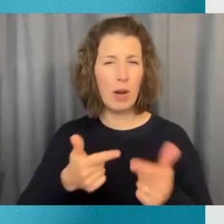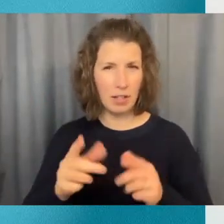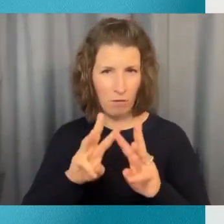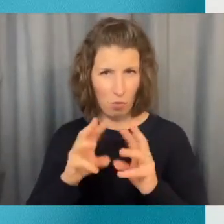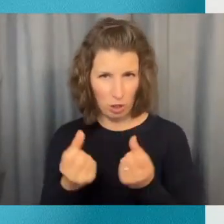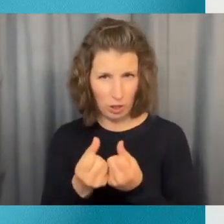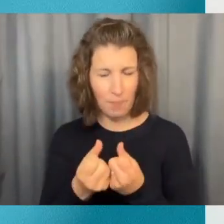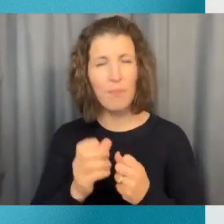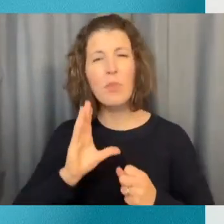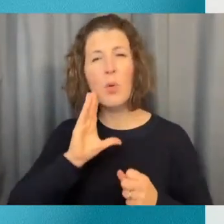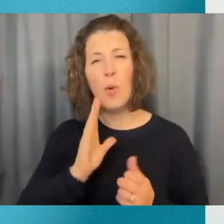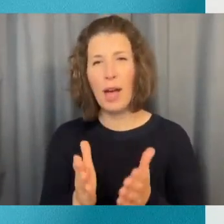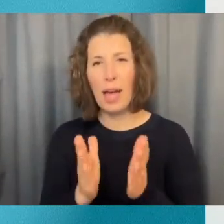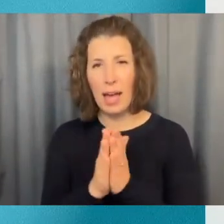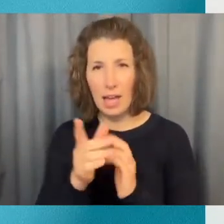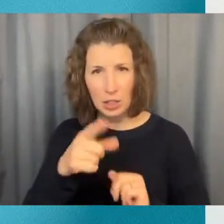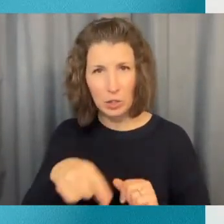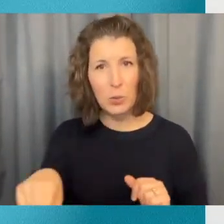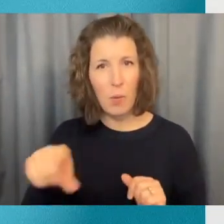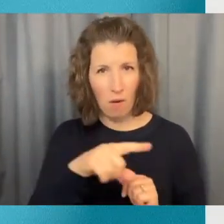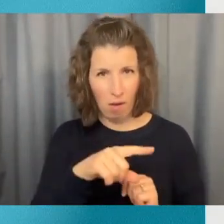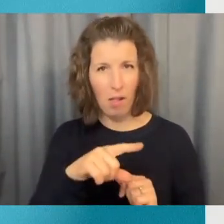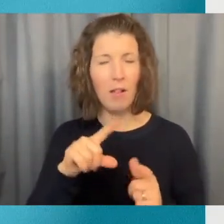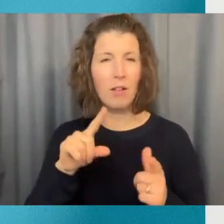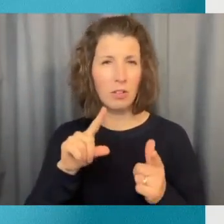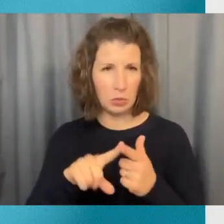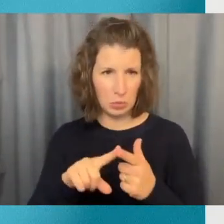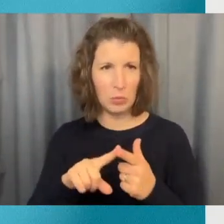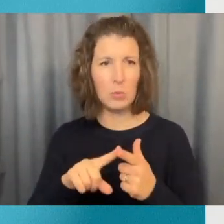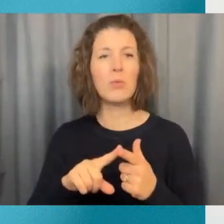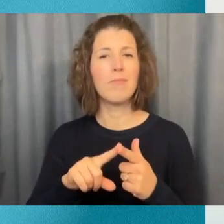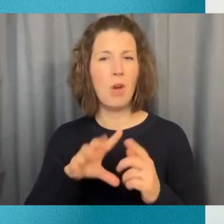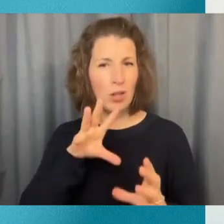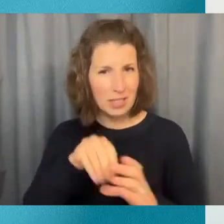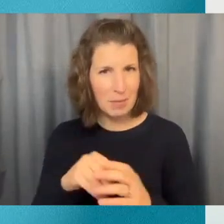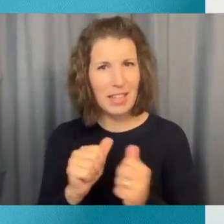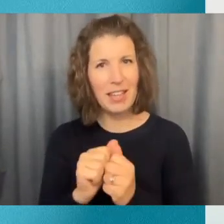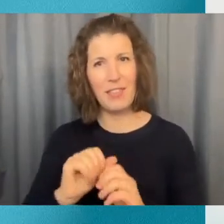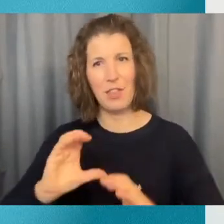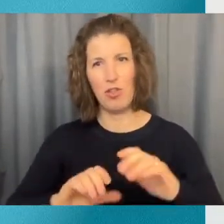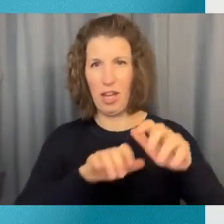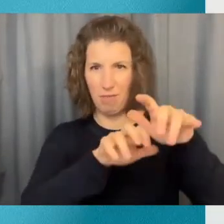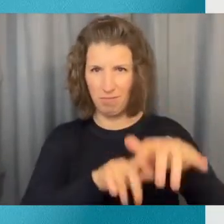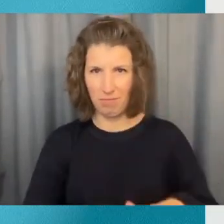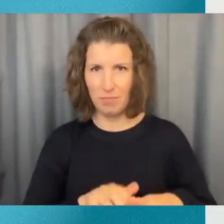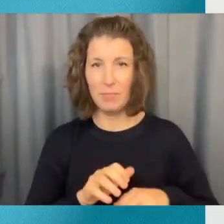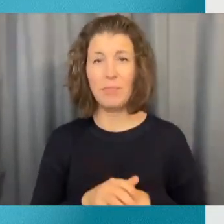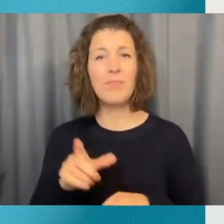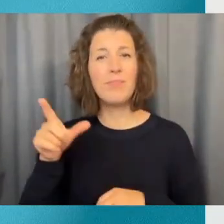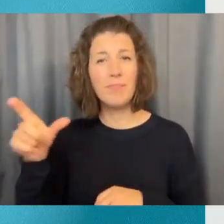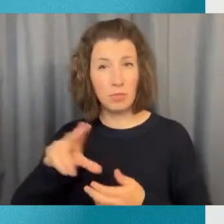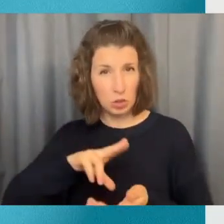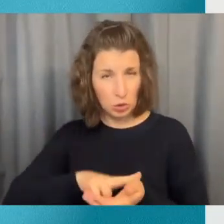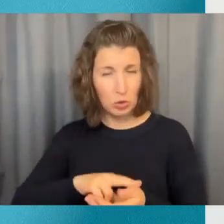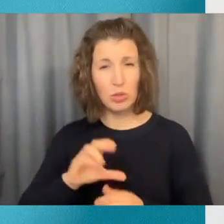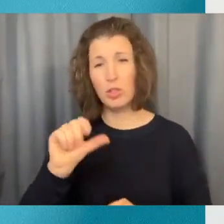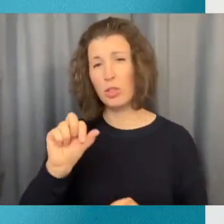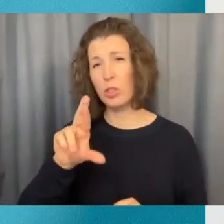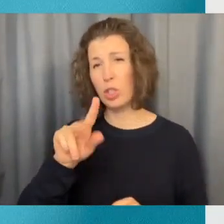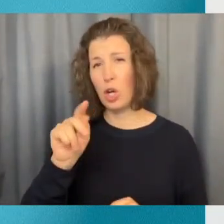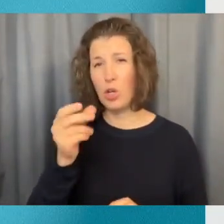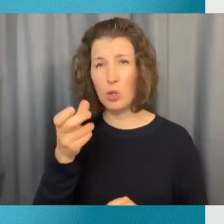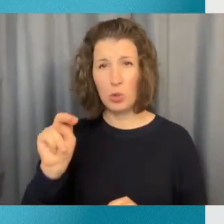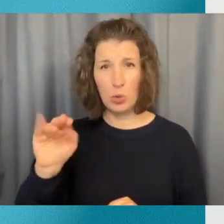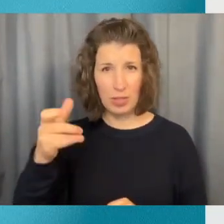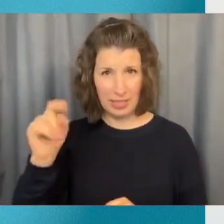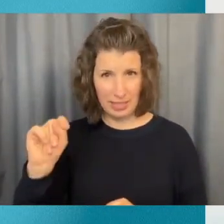you all to participate actively in the chat. MK is a nurse, a cartoonist, and an educator, and a co-founder of the field